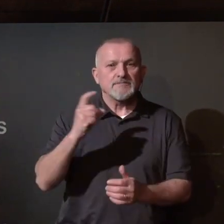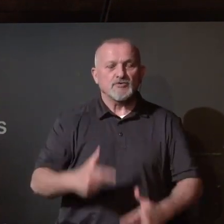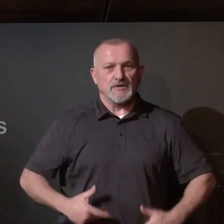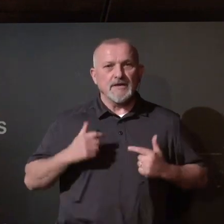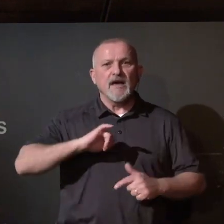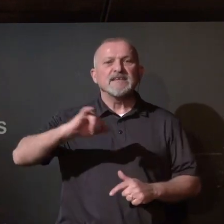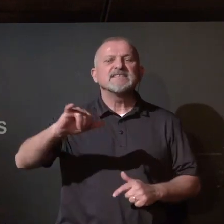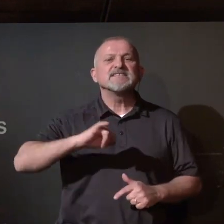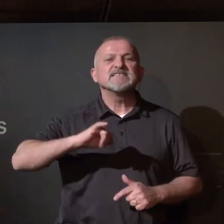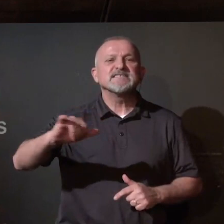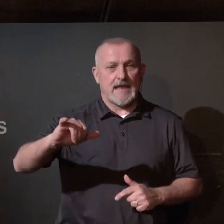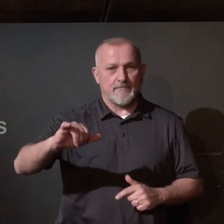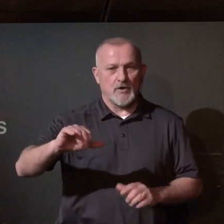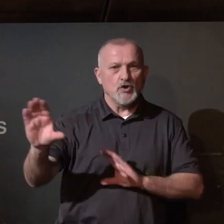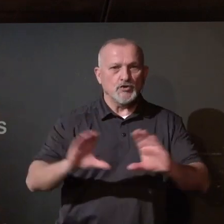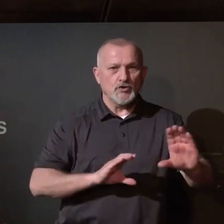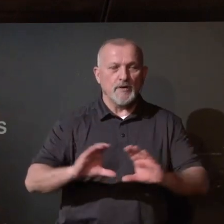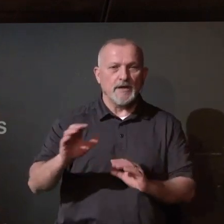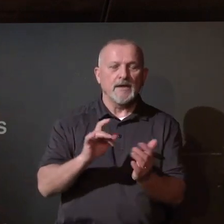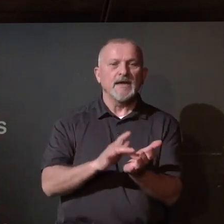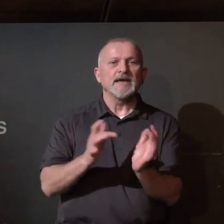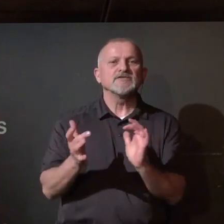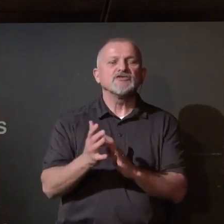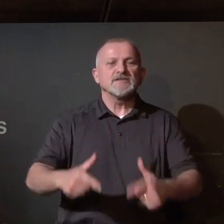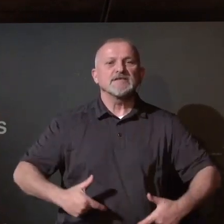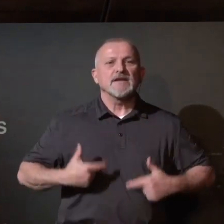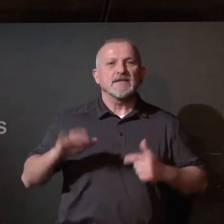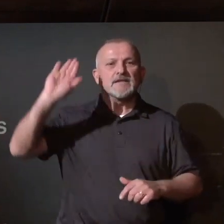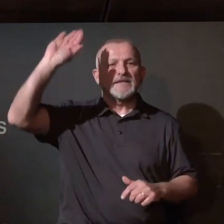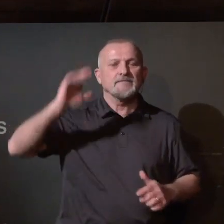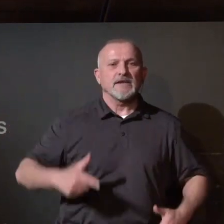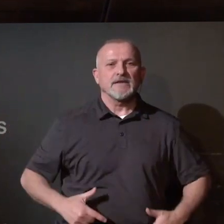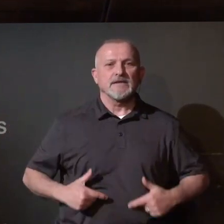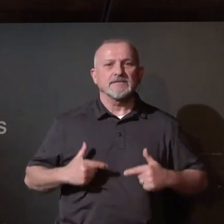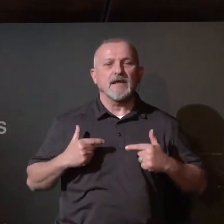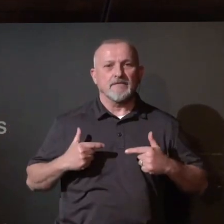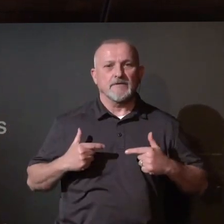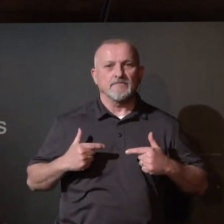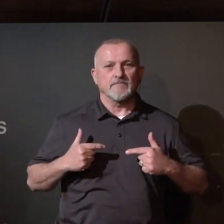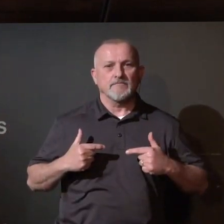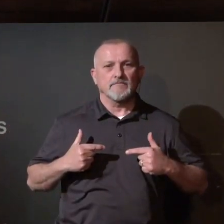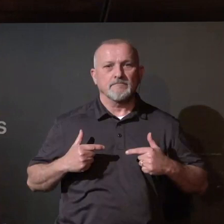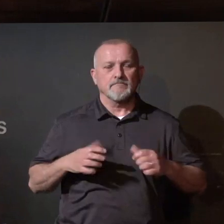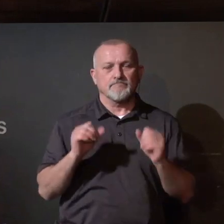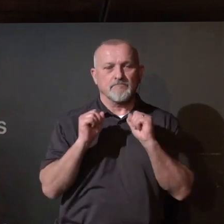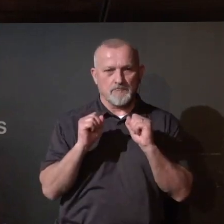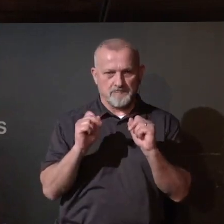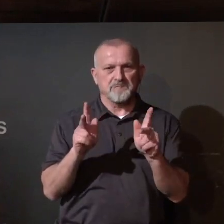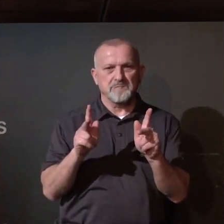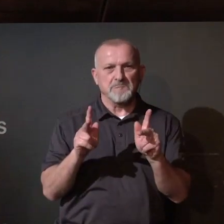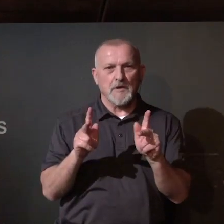lives in the same pattern and in the same way that Jesus lived His life. Okay, let's